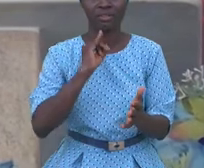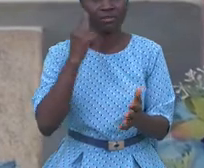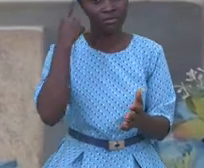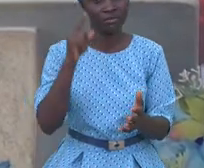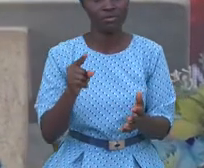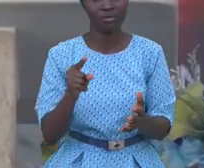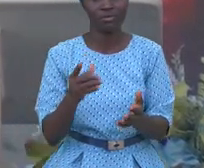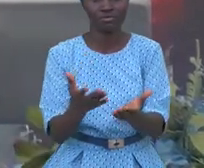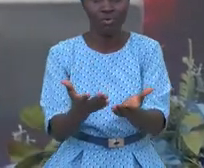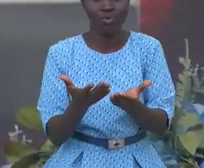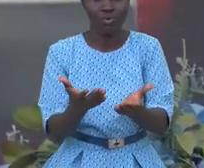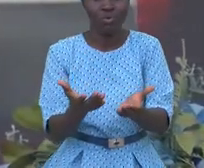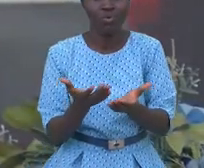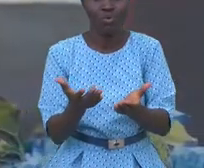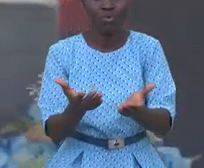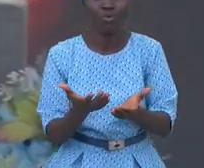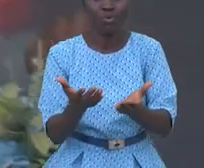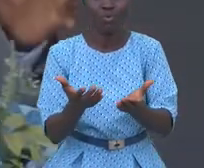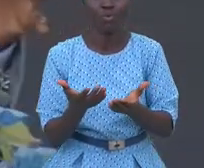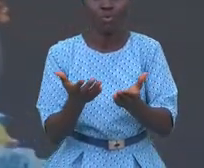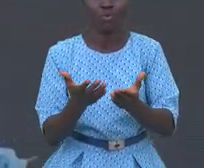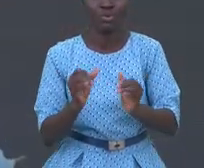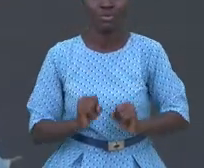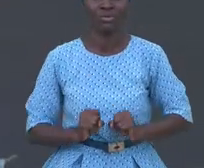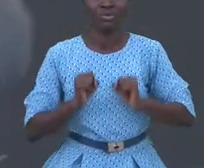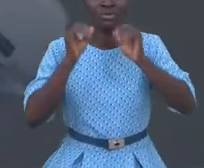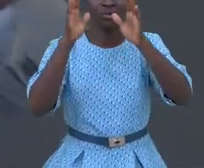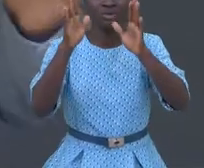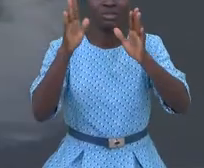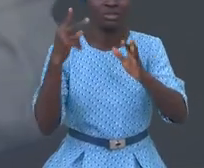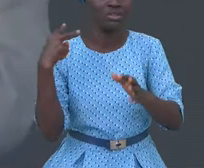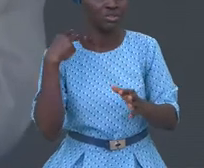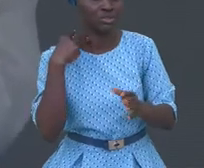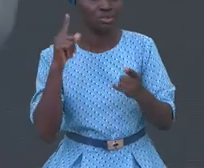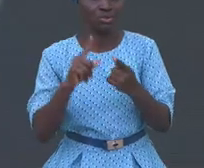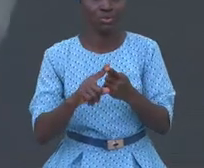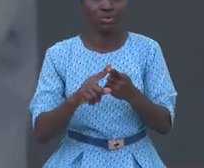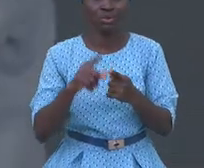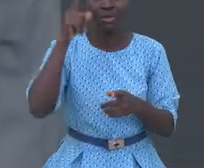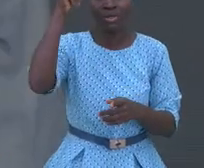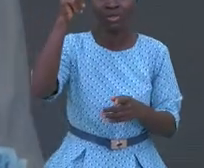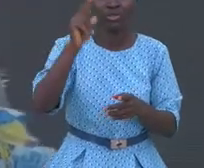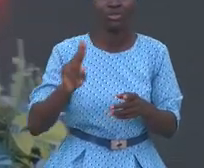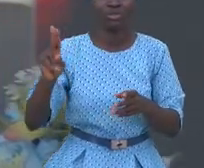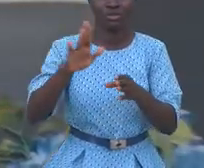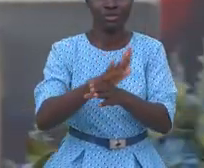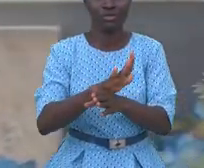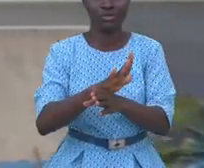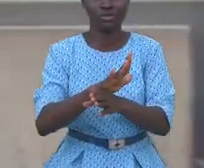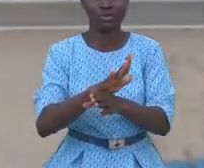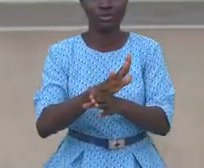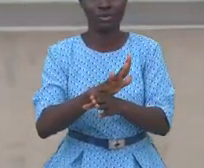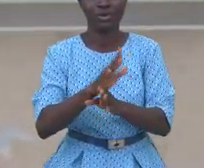yielding, yoked to his youthfulness. Now, that word